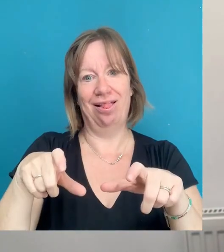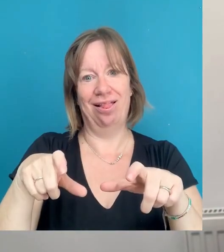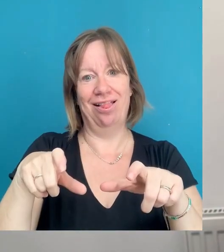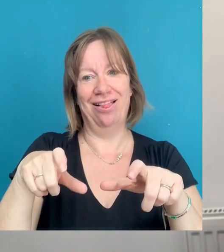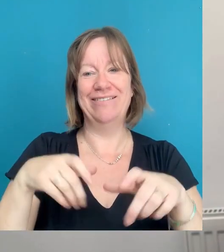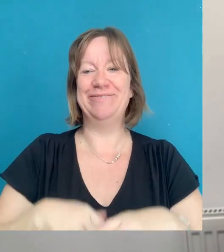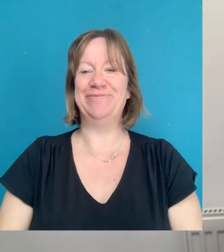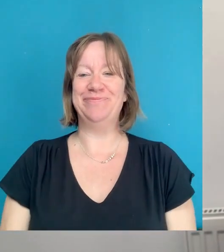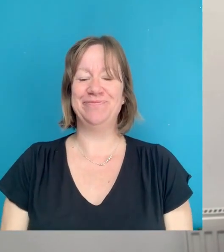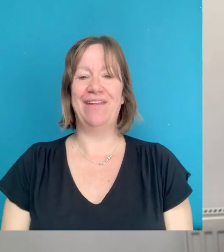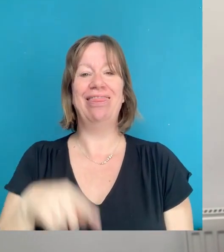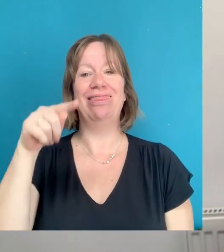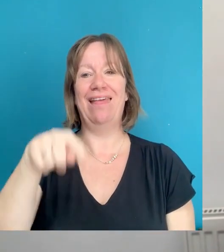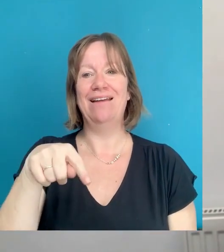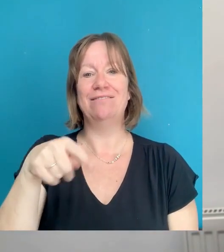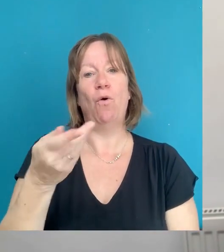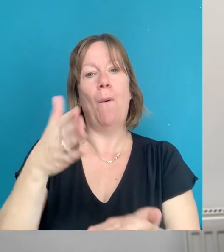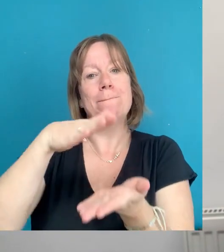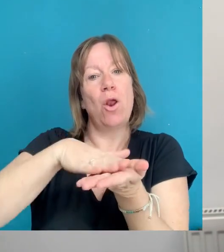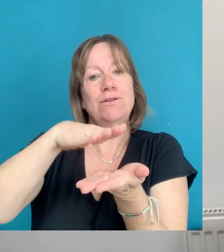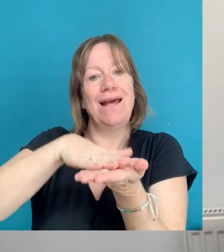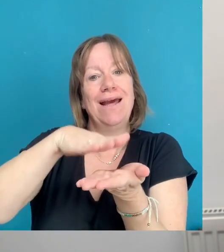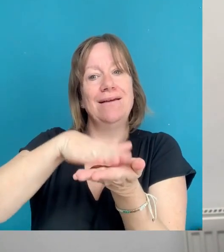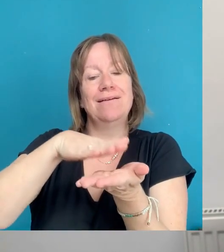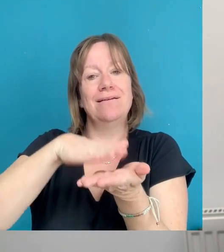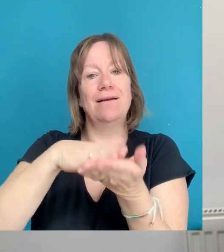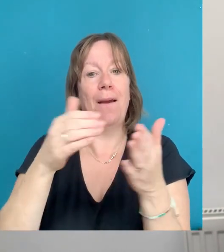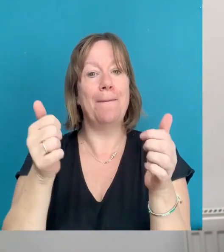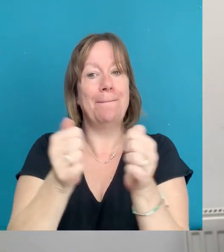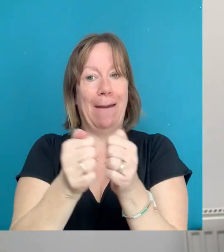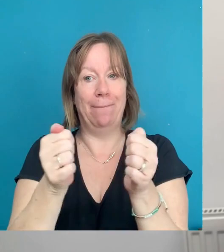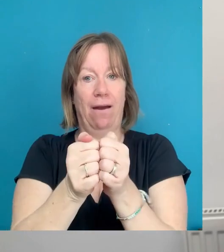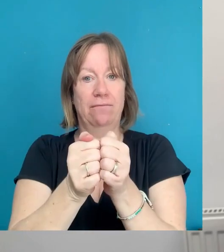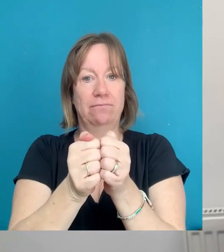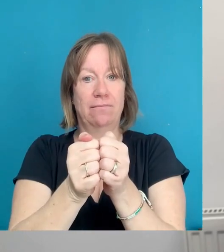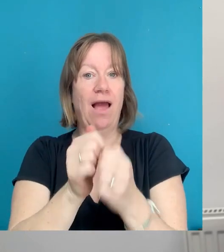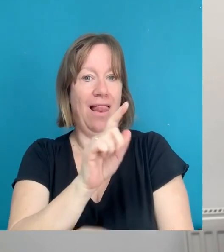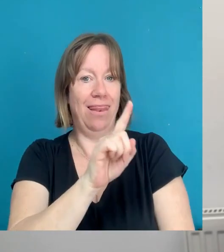so old and battered. And that's for blotting this paper